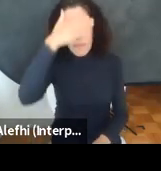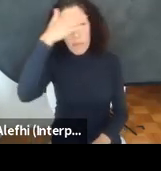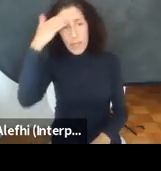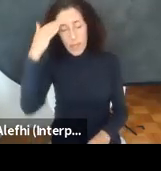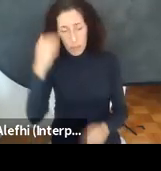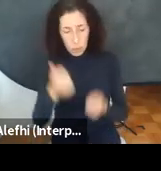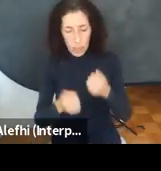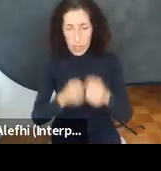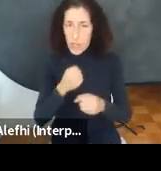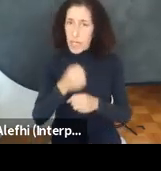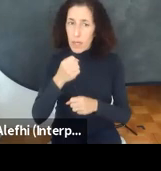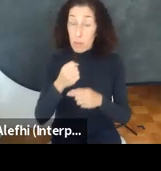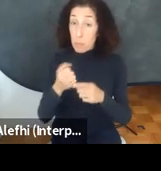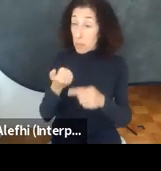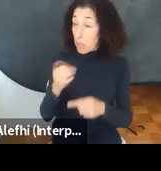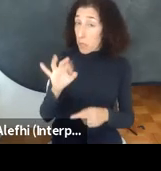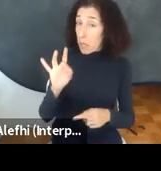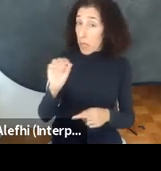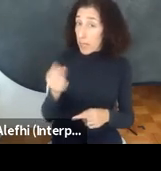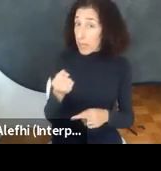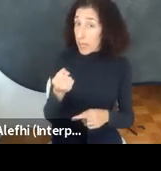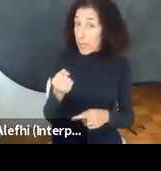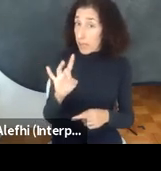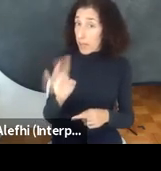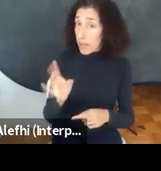I left in, I forgot what year. In the 1980s, was it? Like the